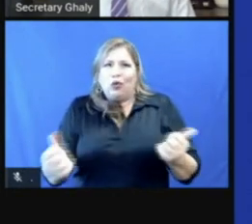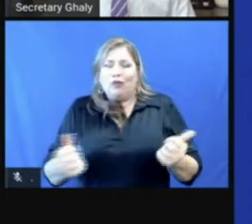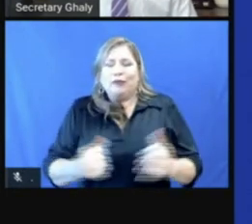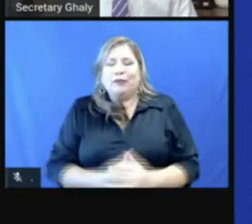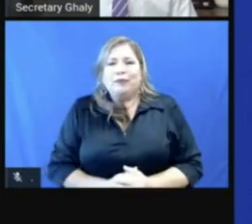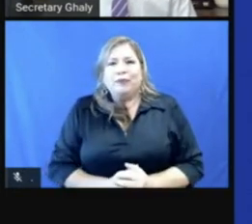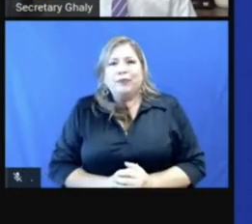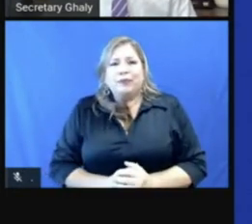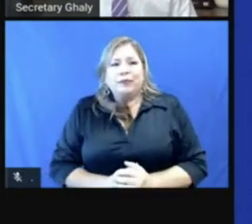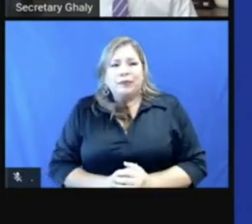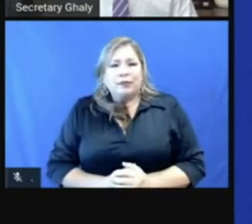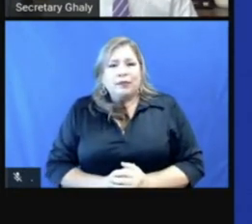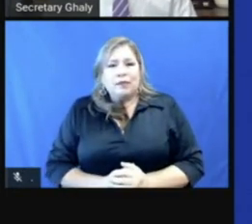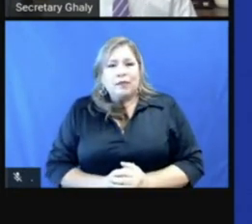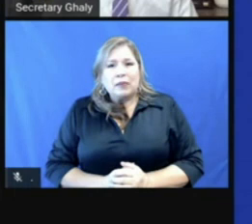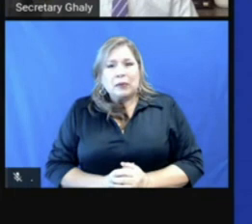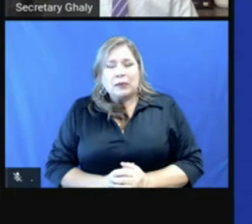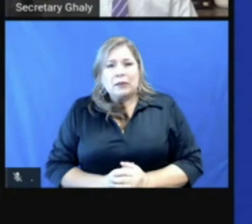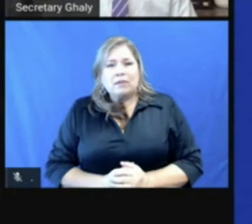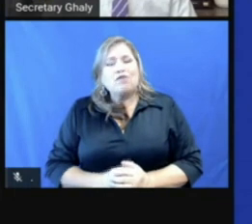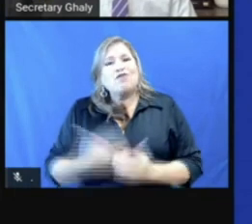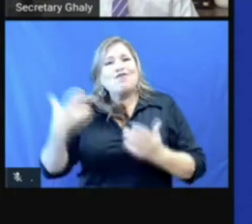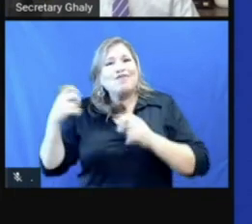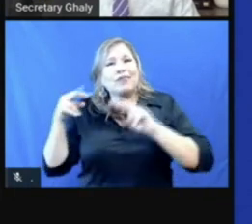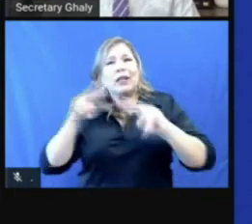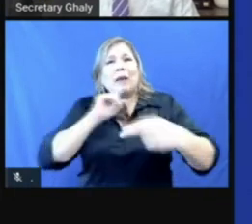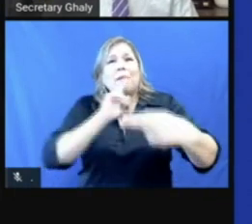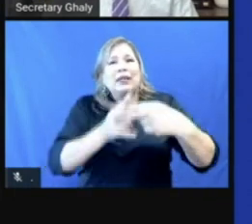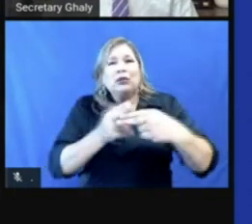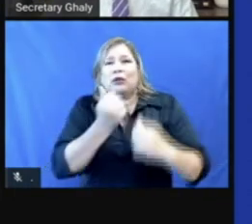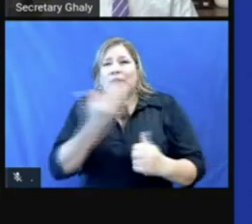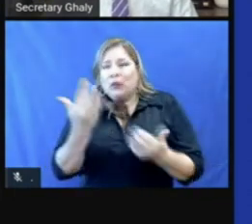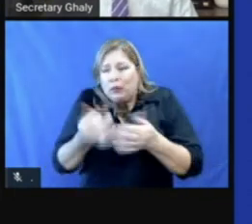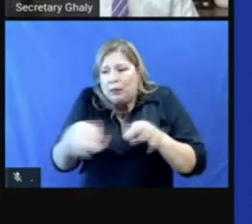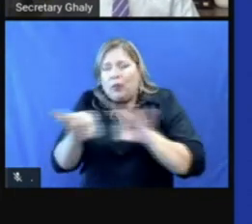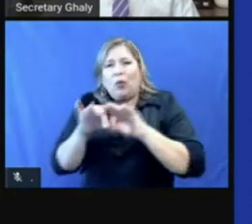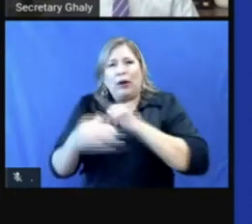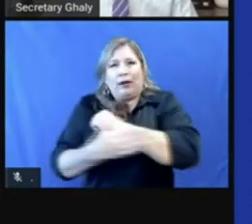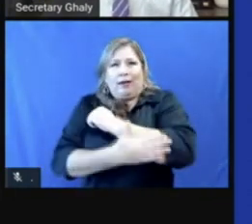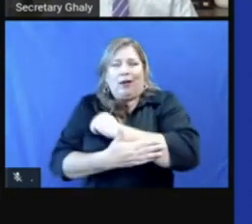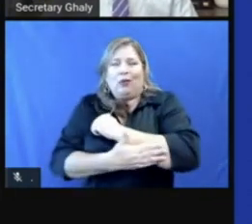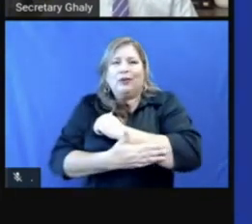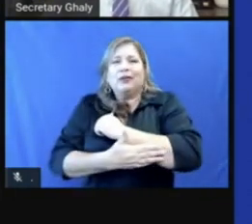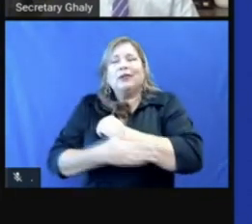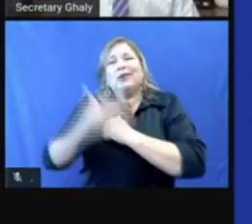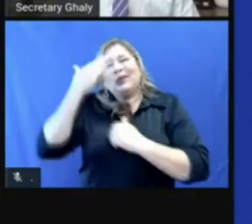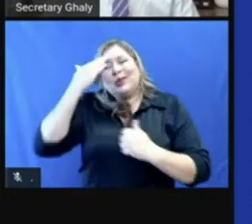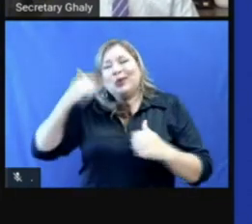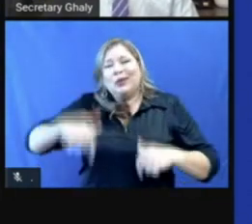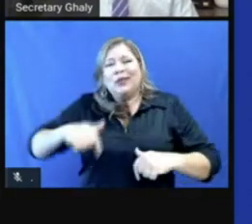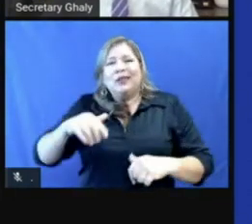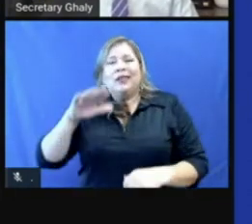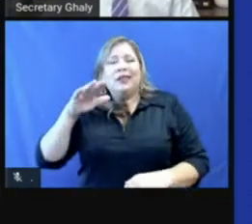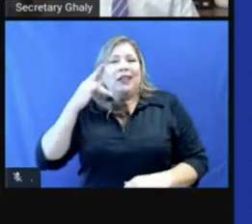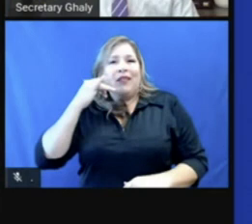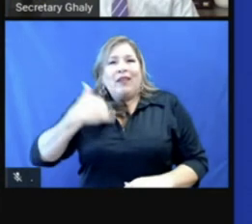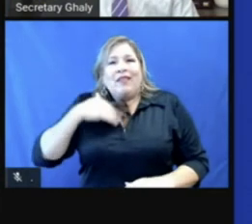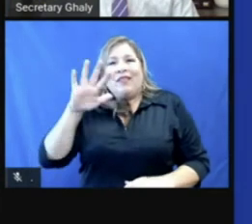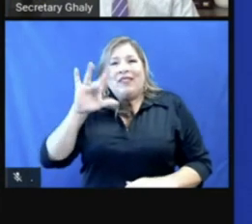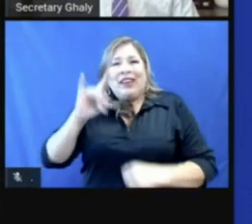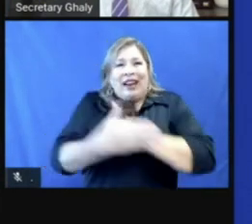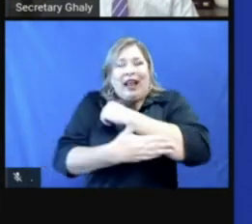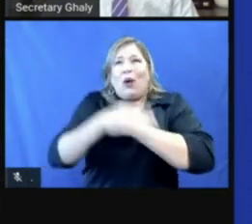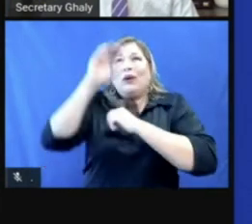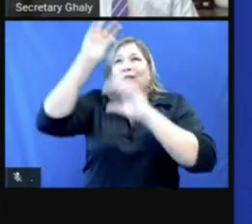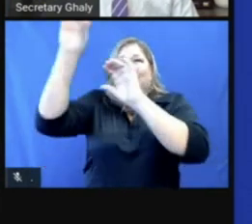Just take a look at a couple of important counties. We have 58 in California. We chose 2. Los Angeles County, we're